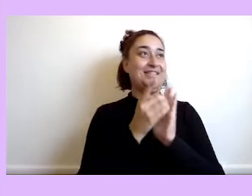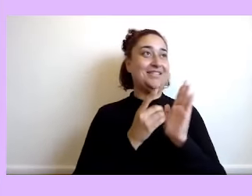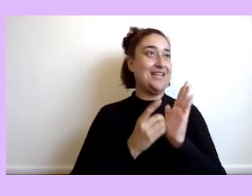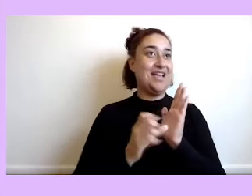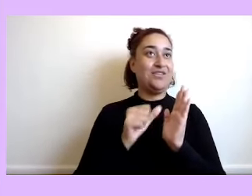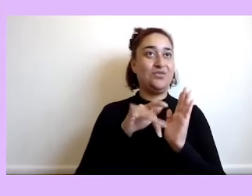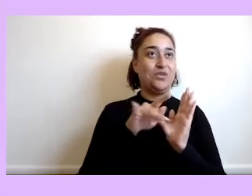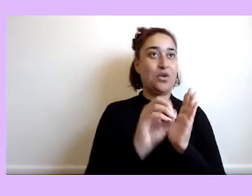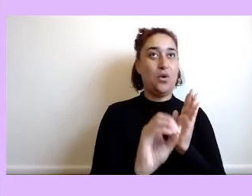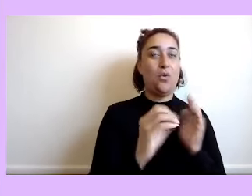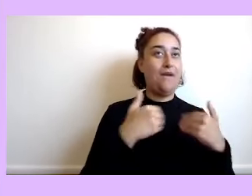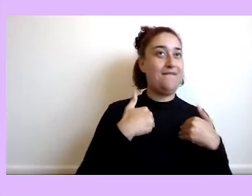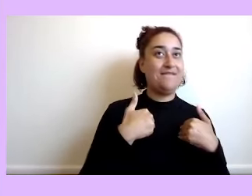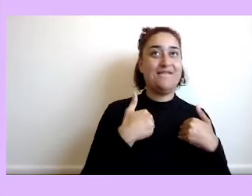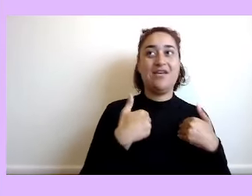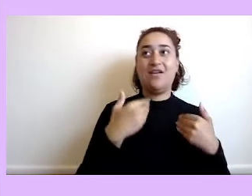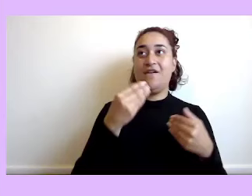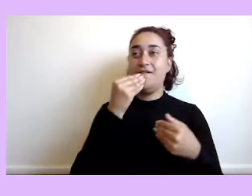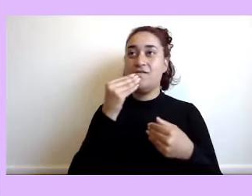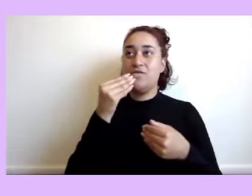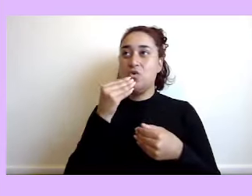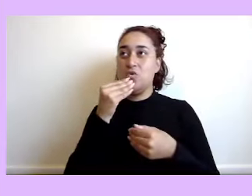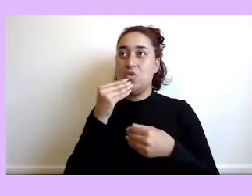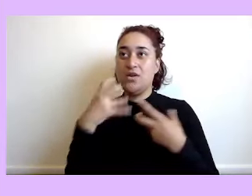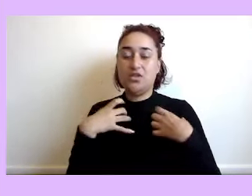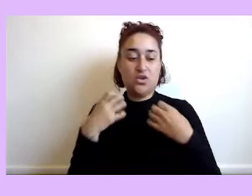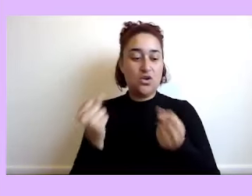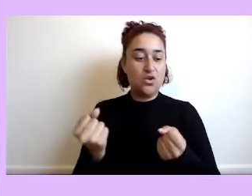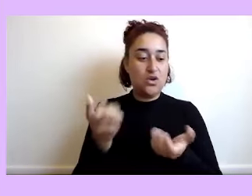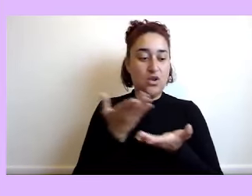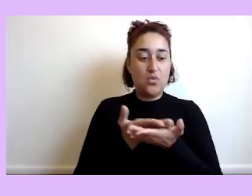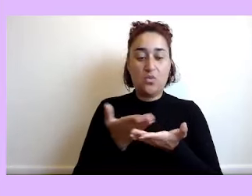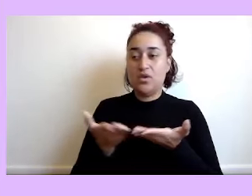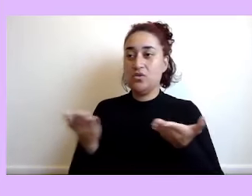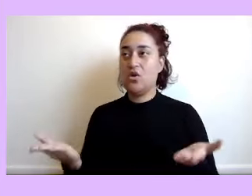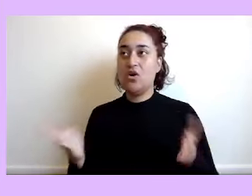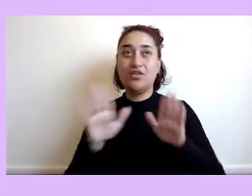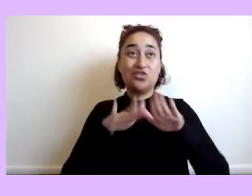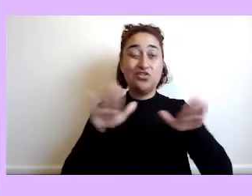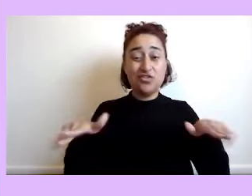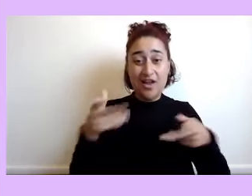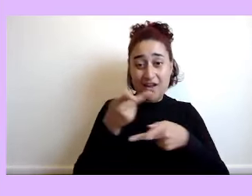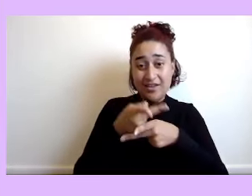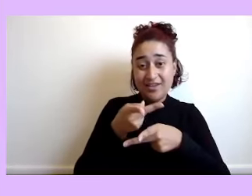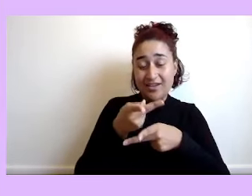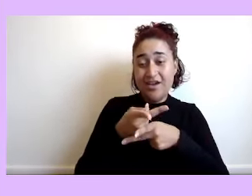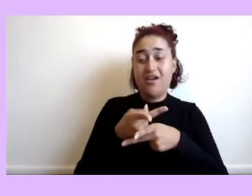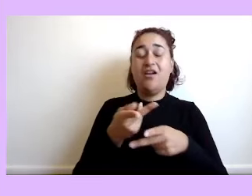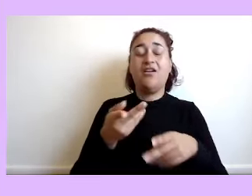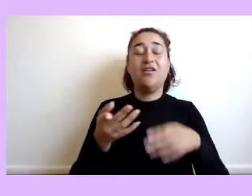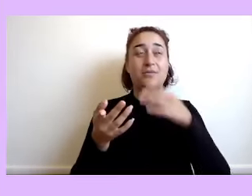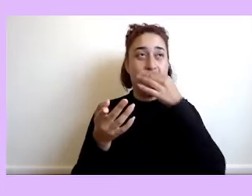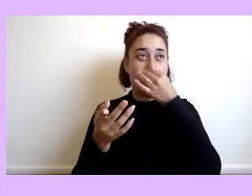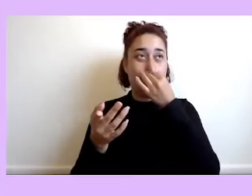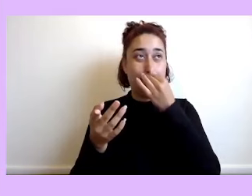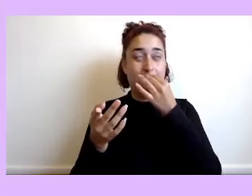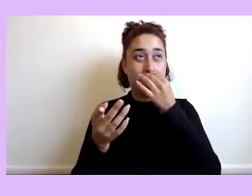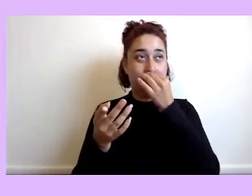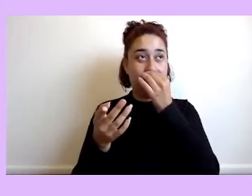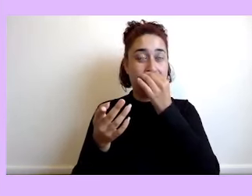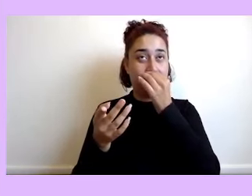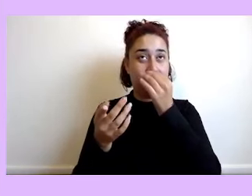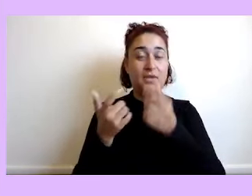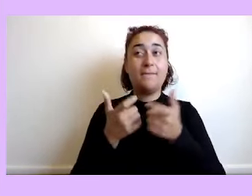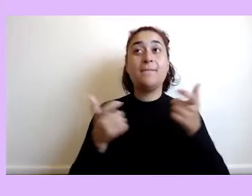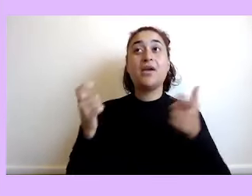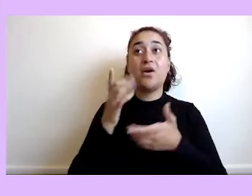where there's a food security resource, where there's childcare, where there's where we're really a bigger part